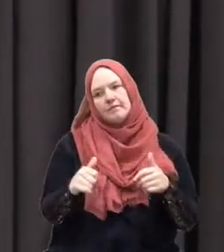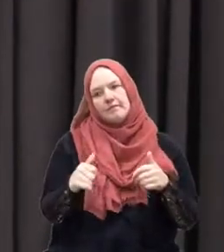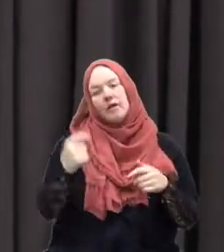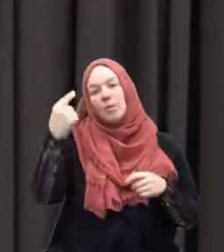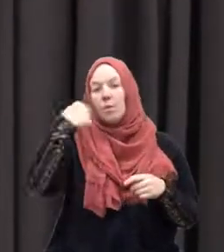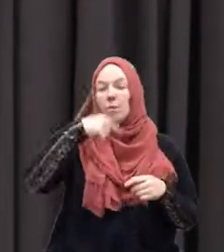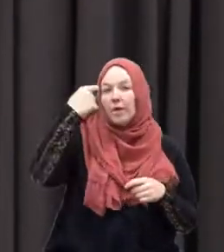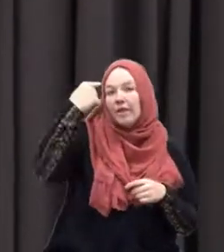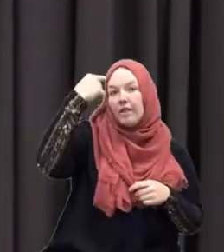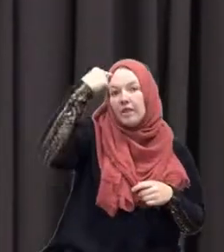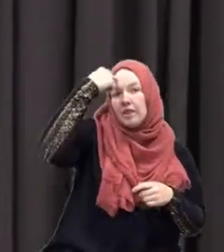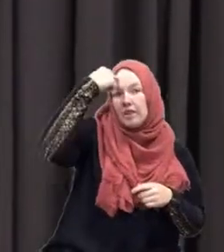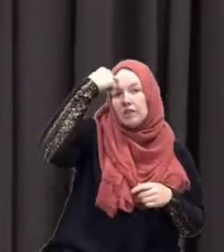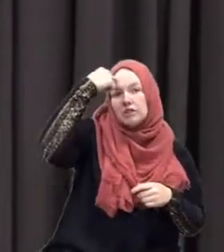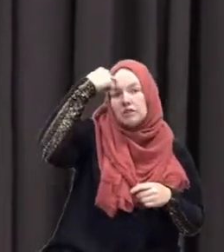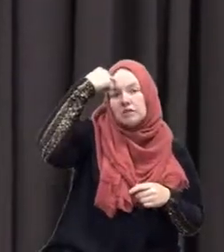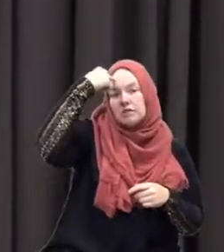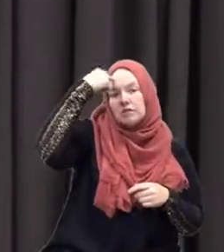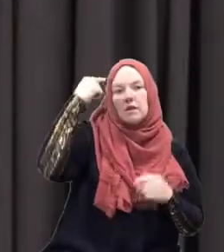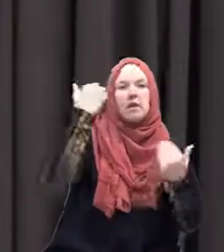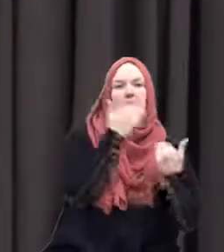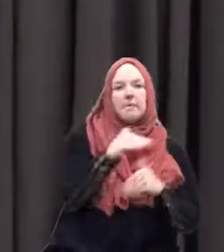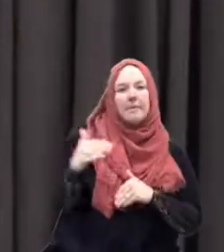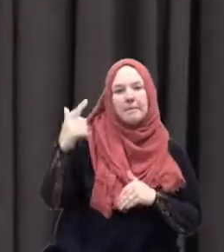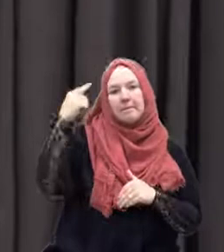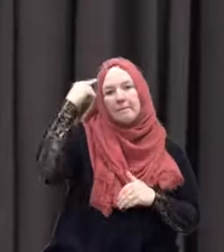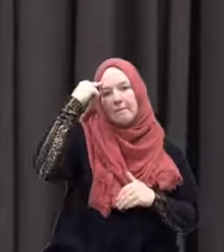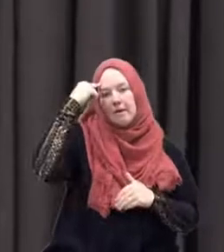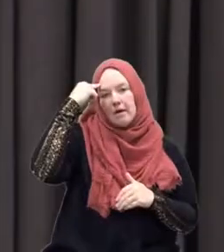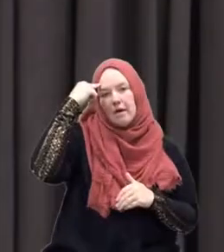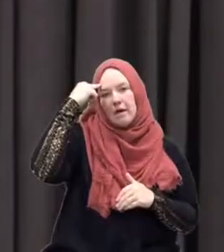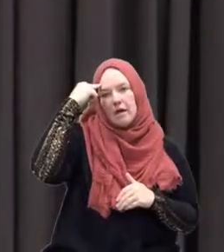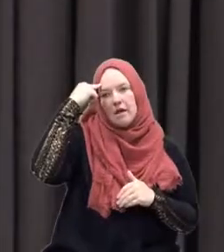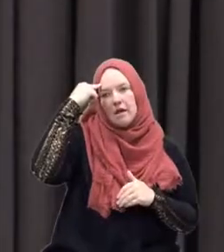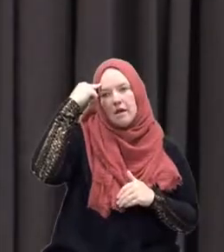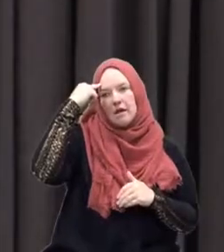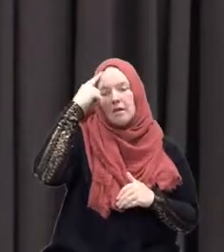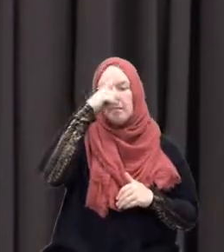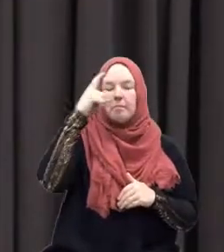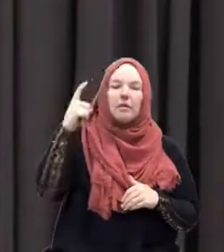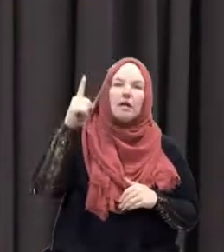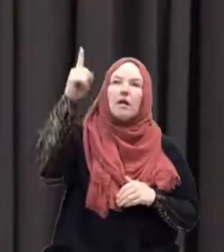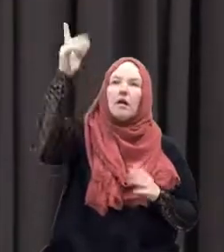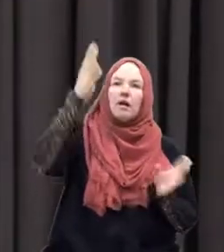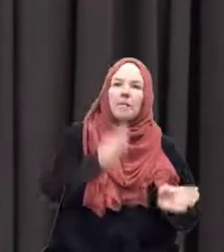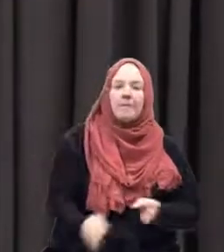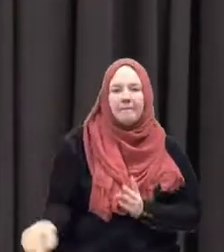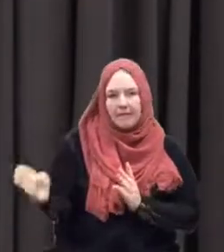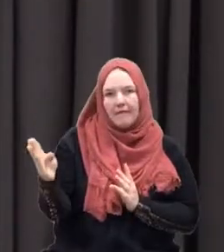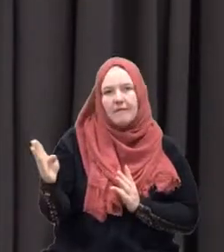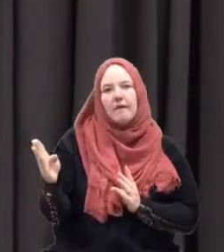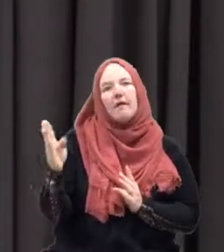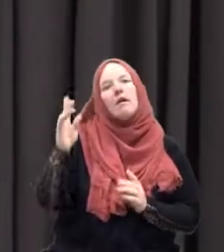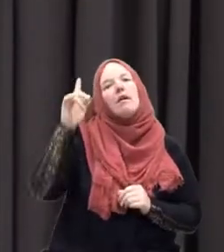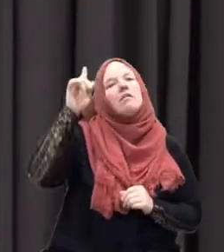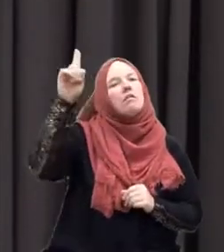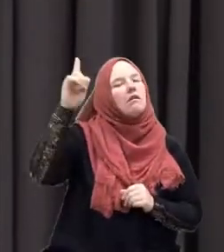are counterintuitive to our limited minds, because things are run by